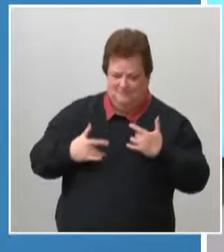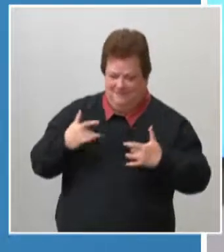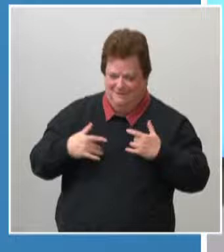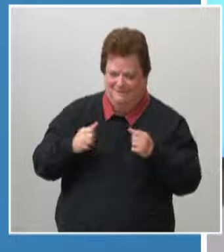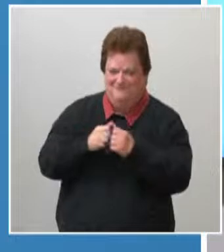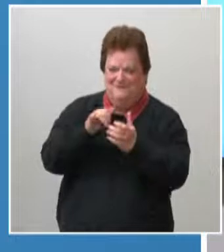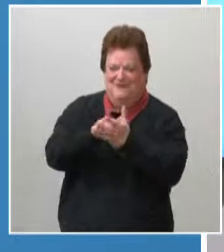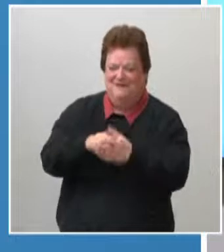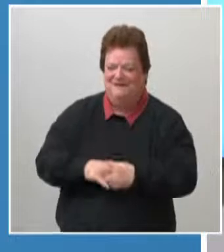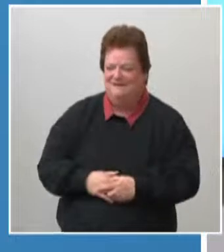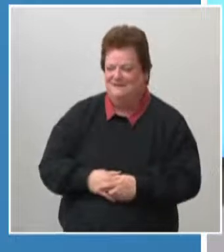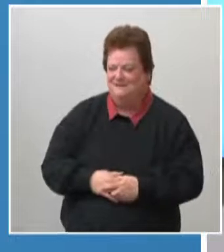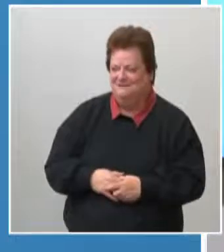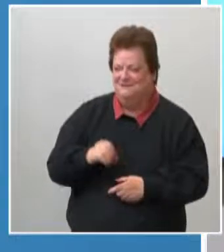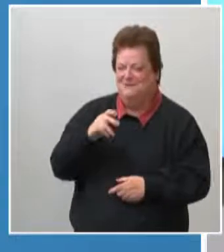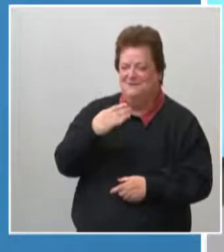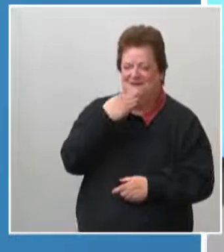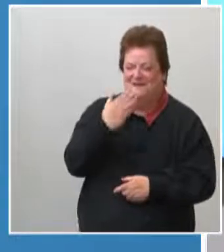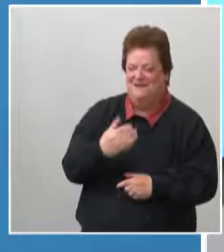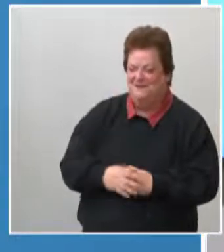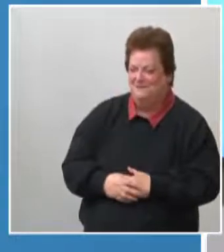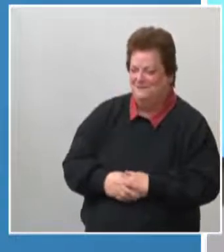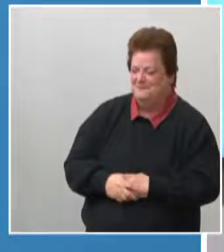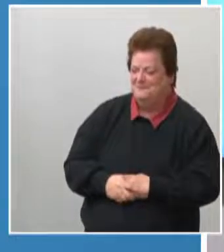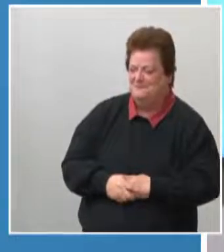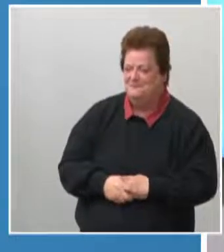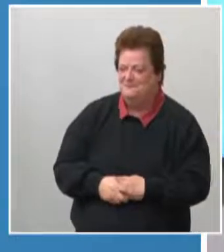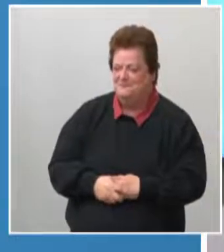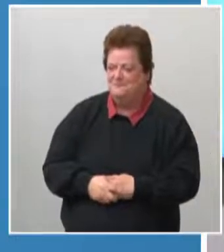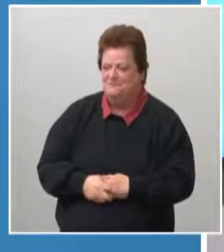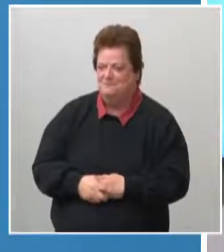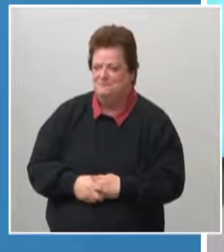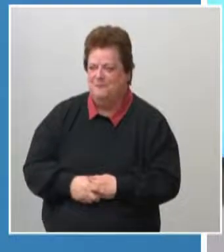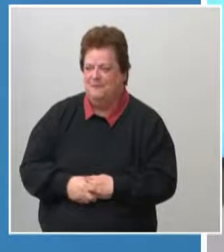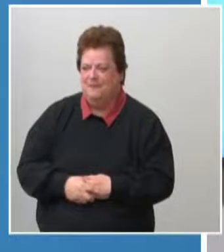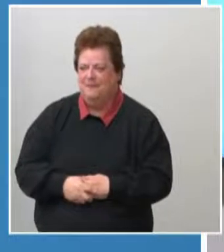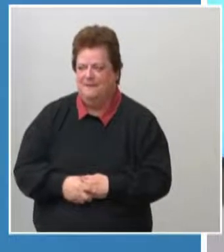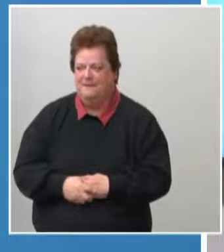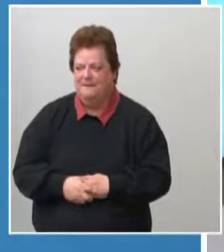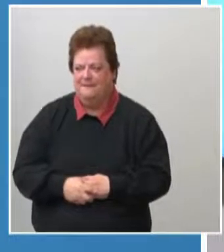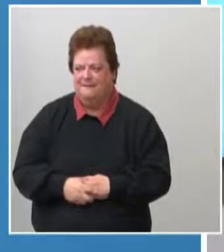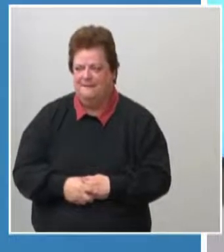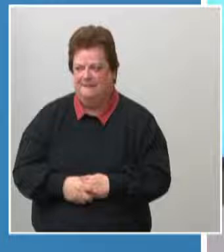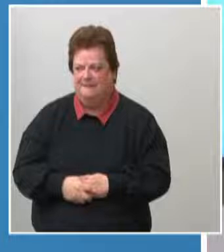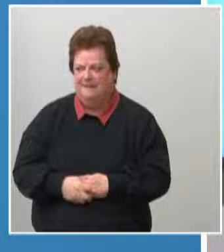Okay, thank you. Sure.